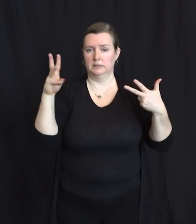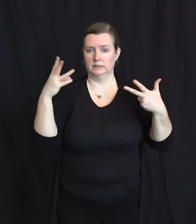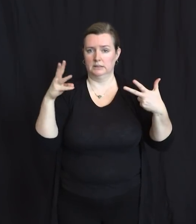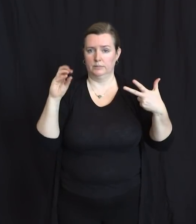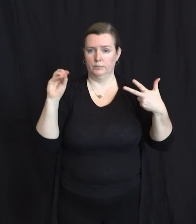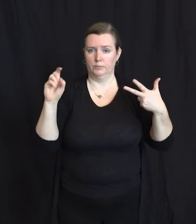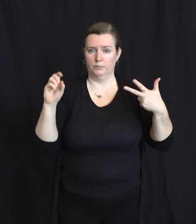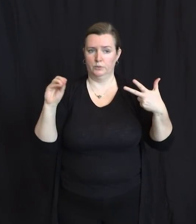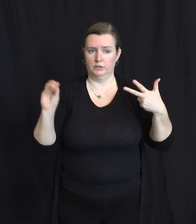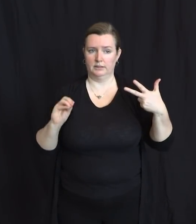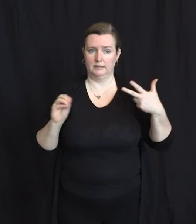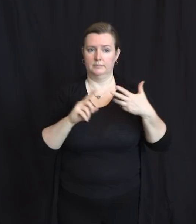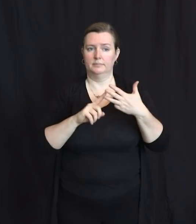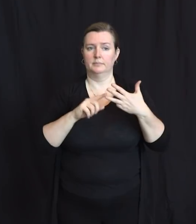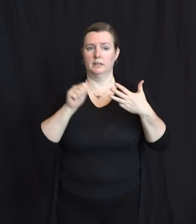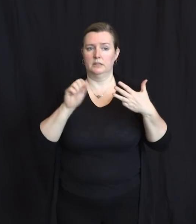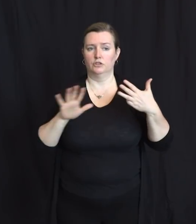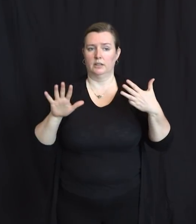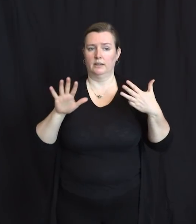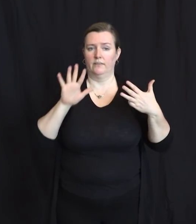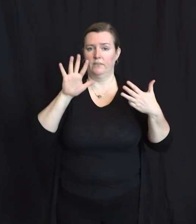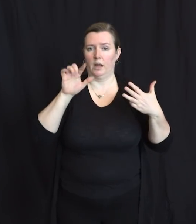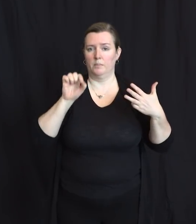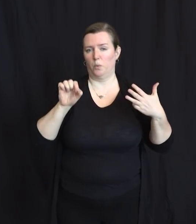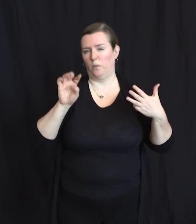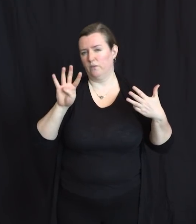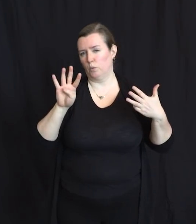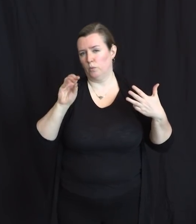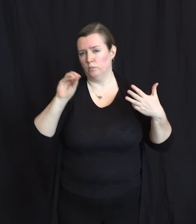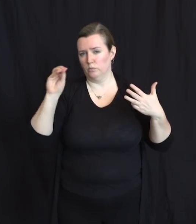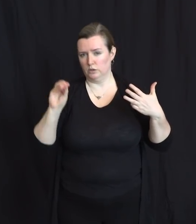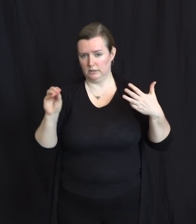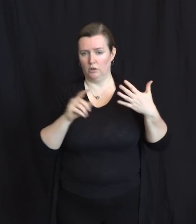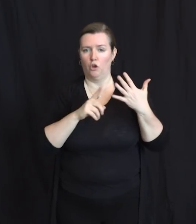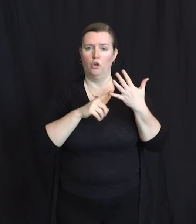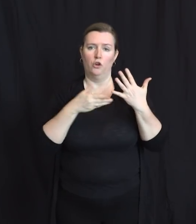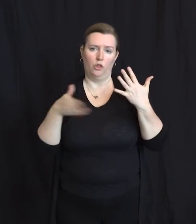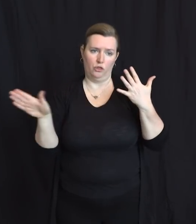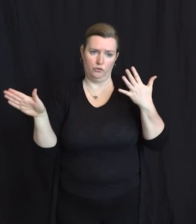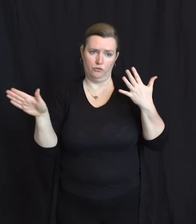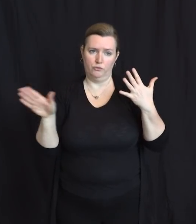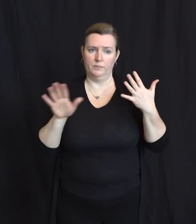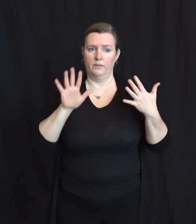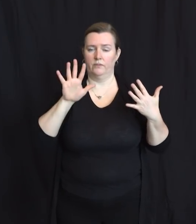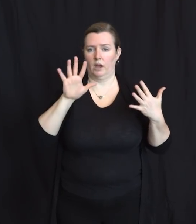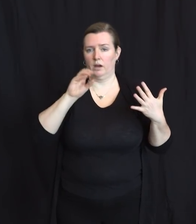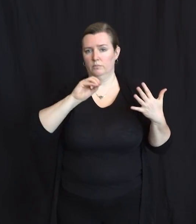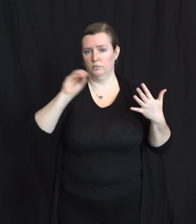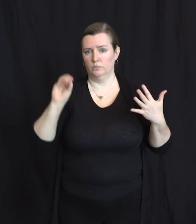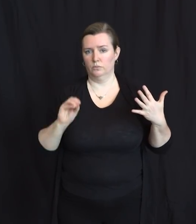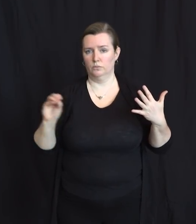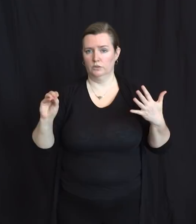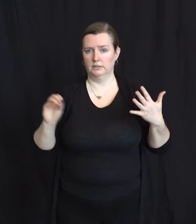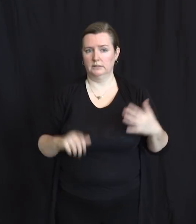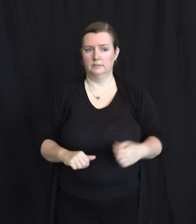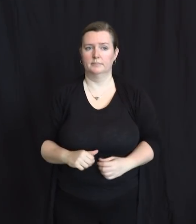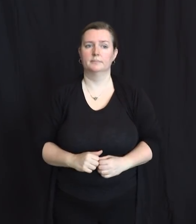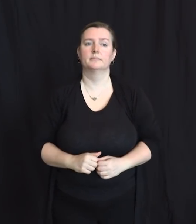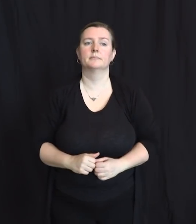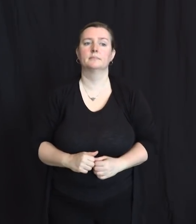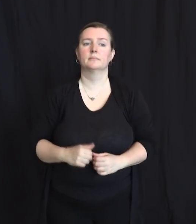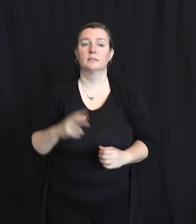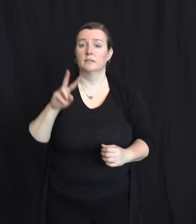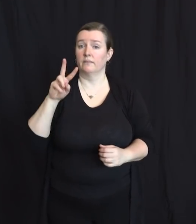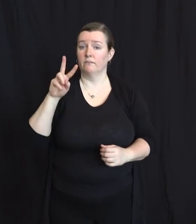Asian, non-Hispanic, 5.4%. And other non-Hispanic, 5%. Today, the veteran homes are